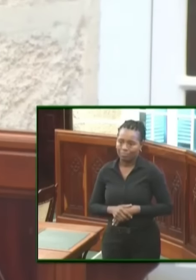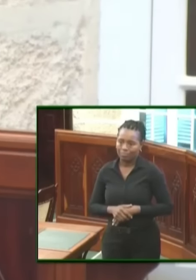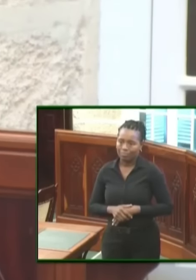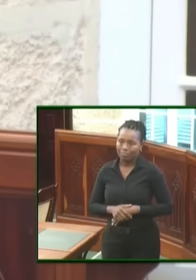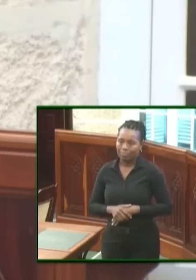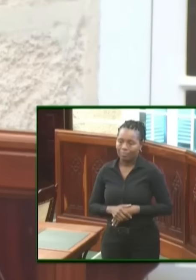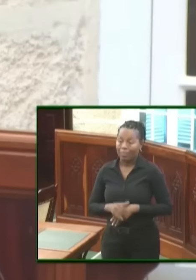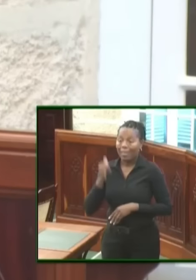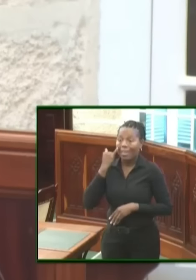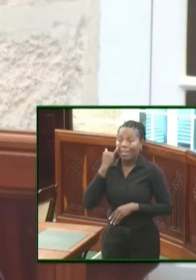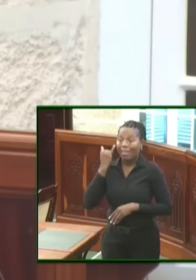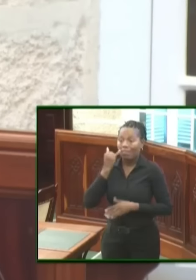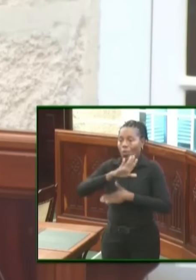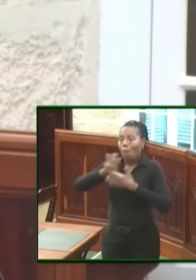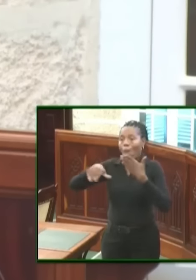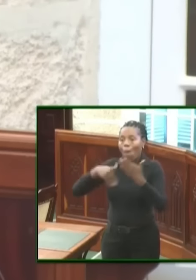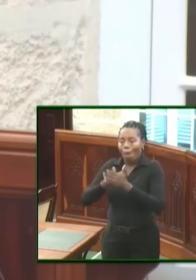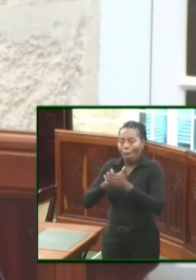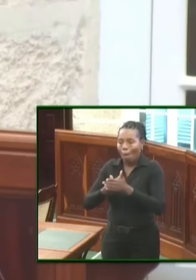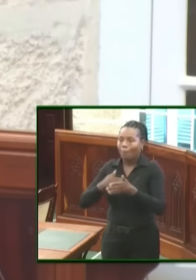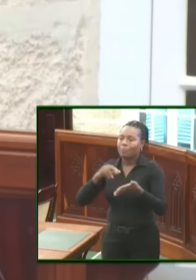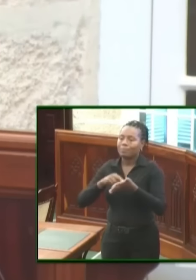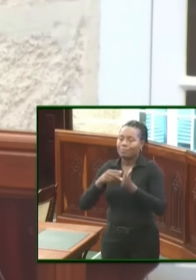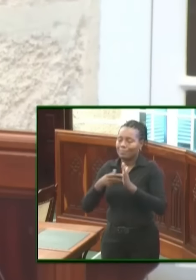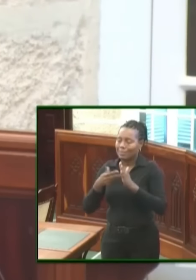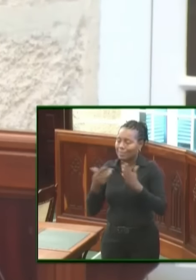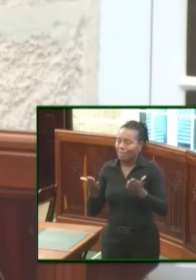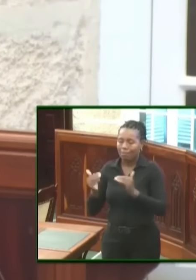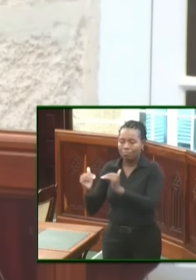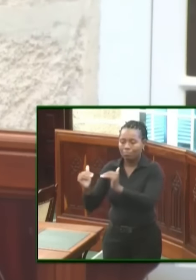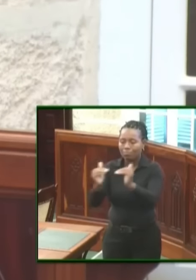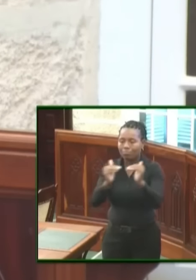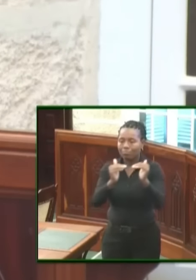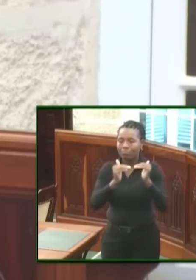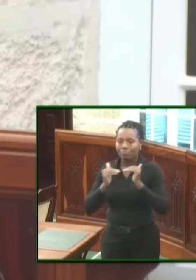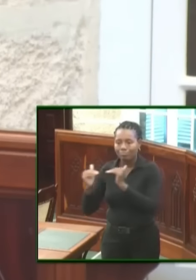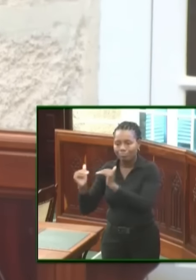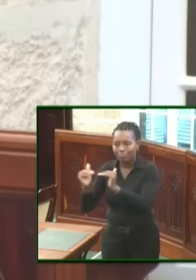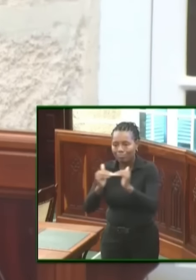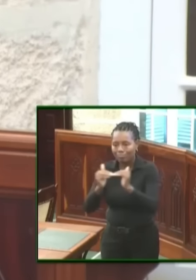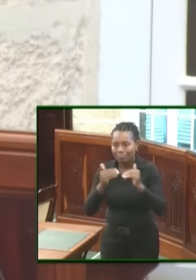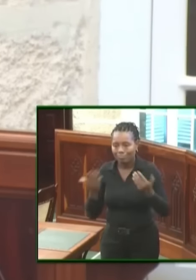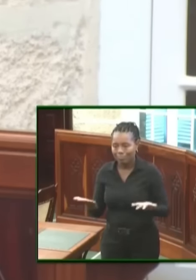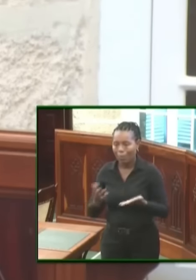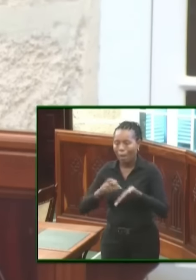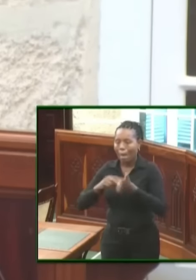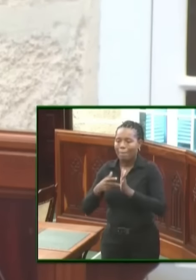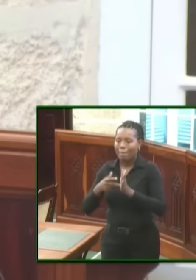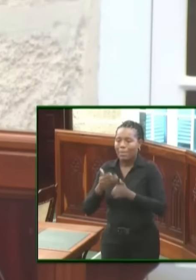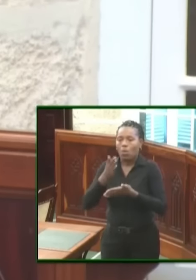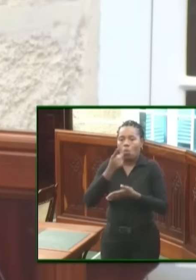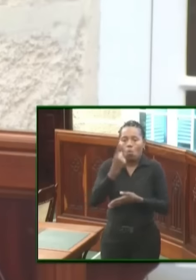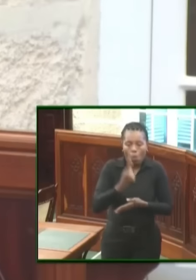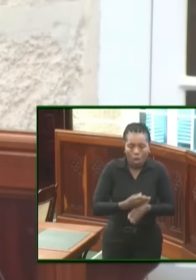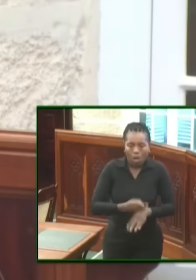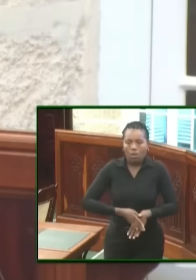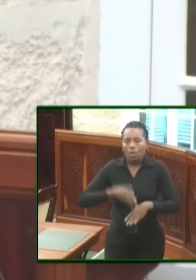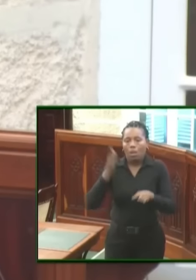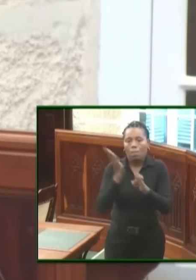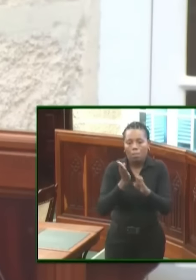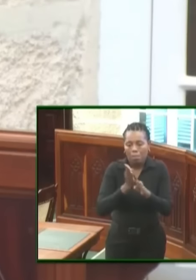then it means that you can have an equitable burden so that there is not a disproportionate burden carried by any one public